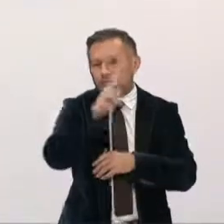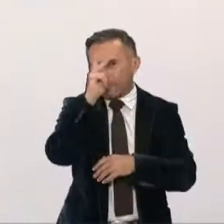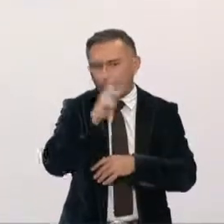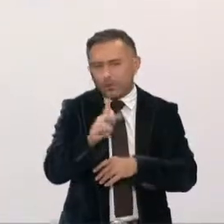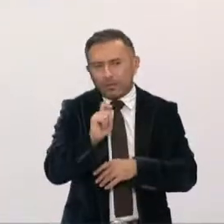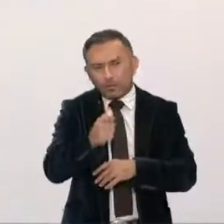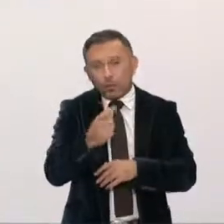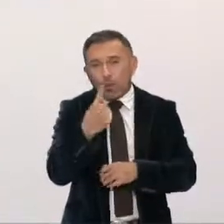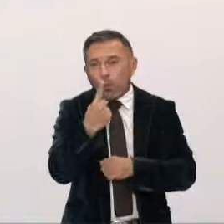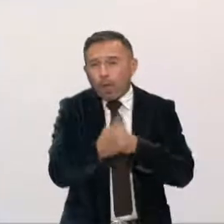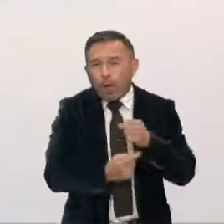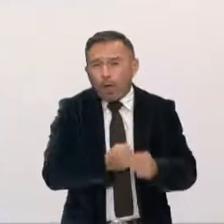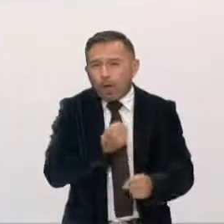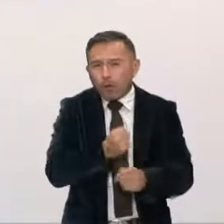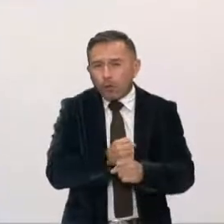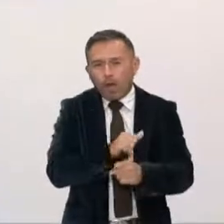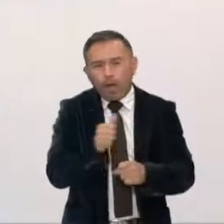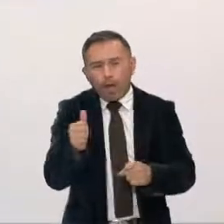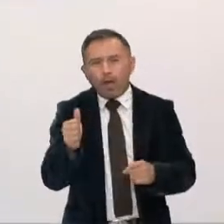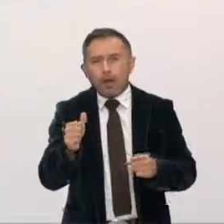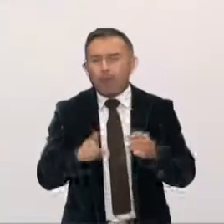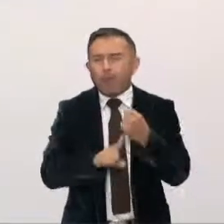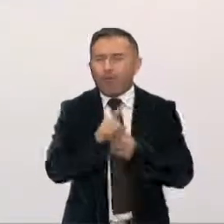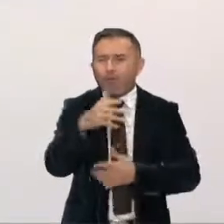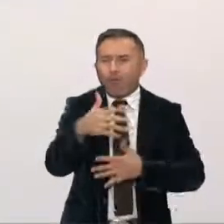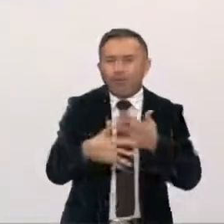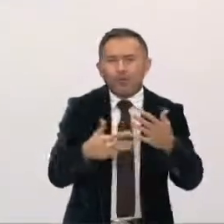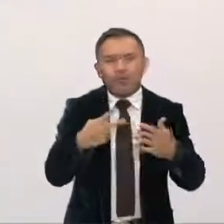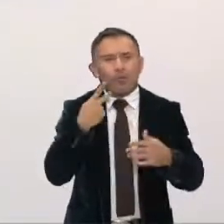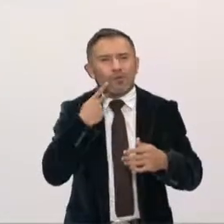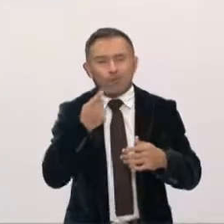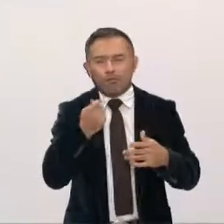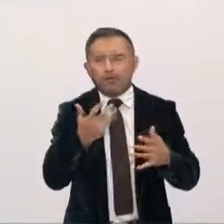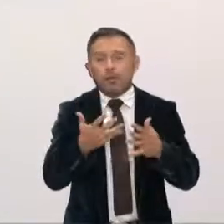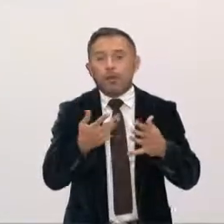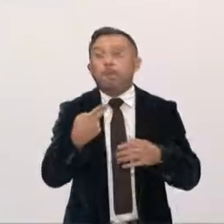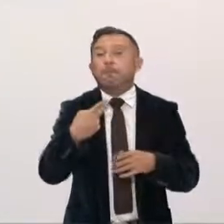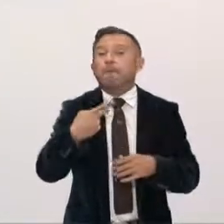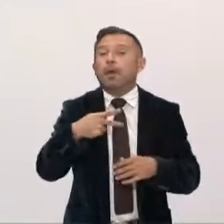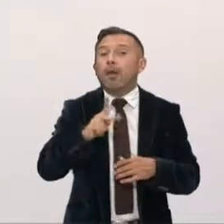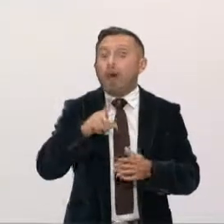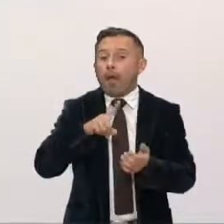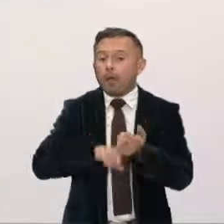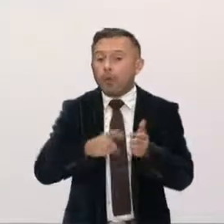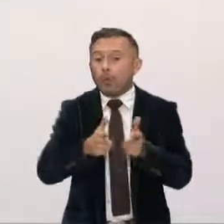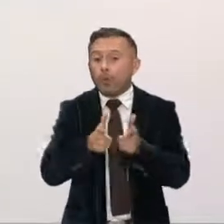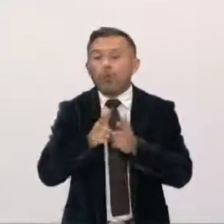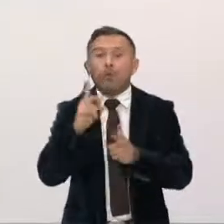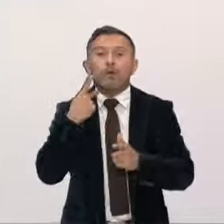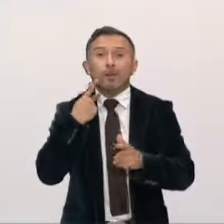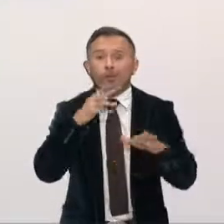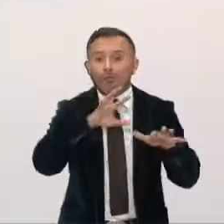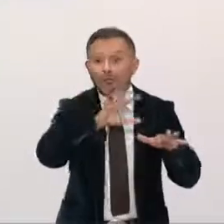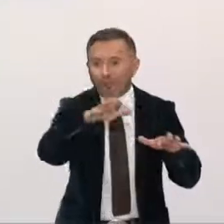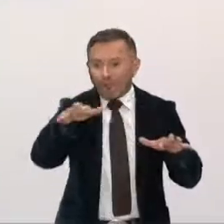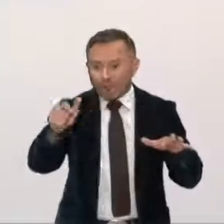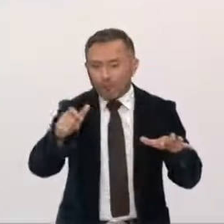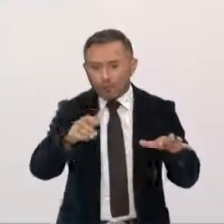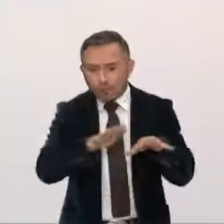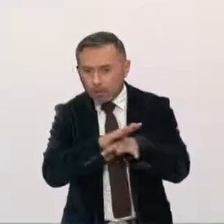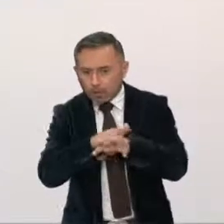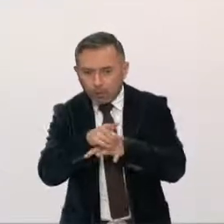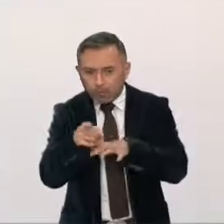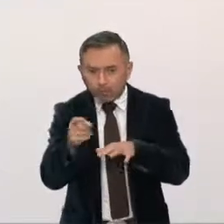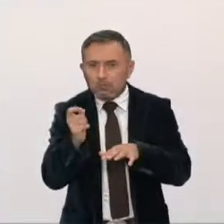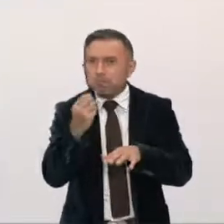devastating transition government and this big social and political polarization. But the effects at a party